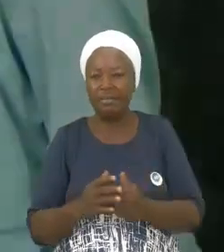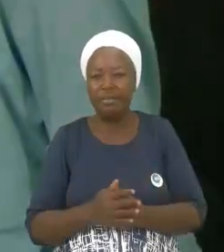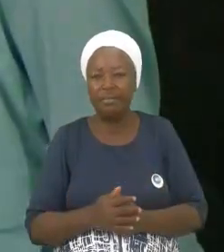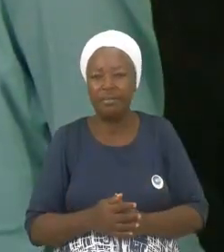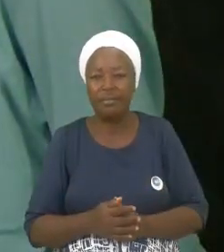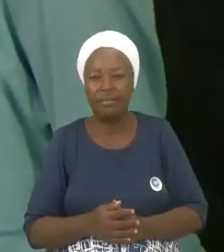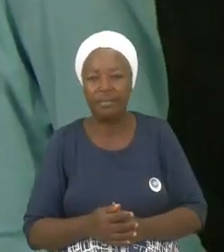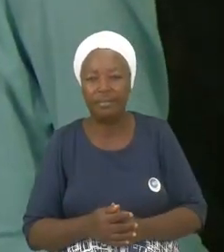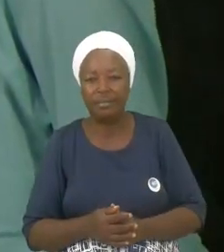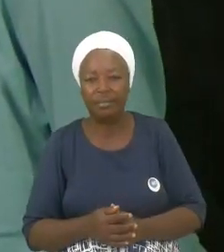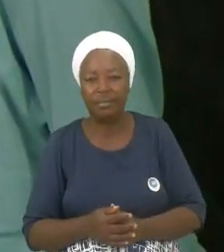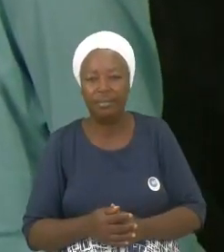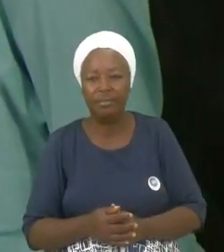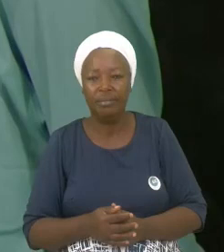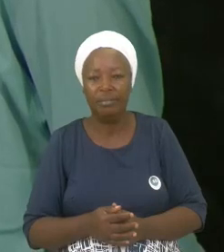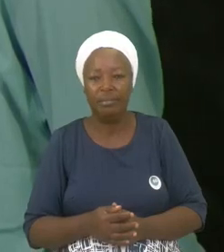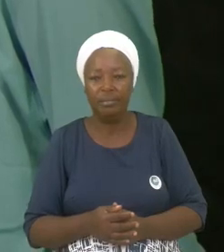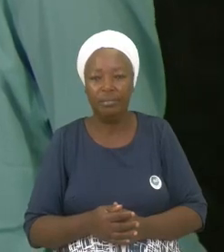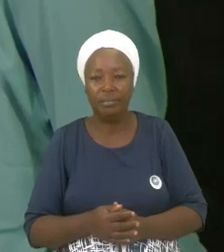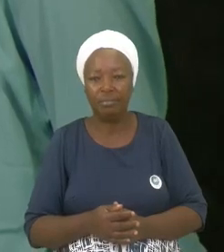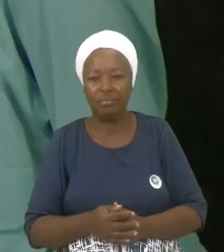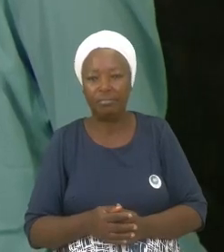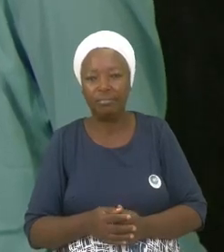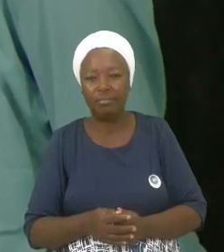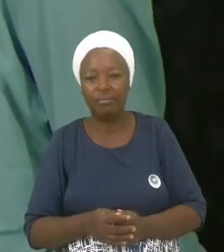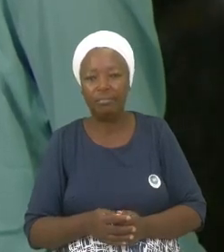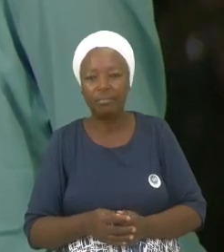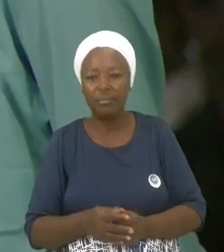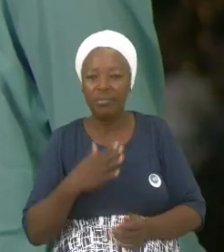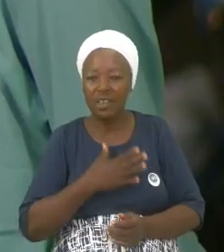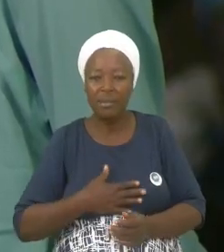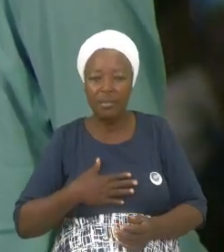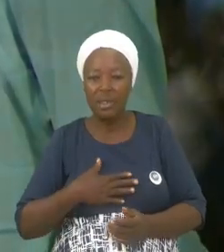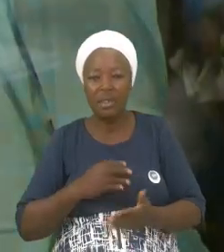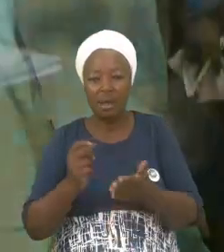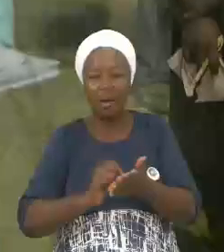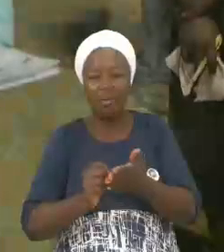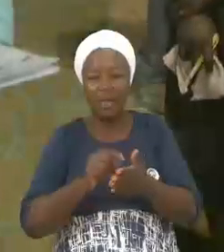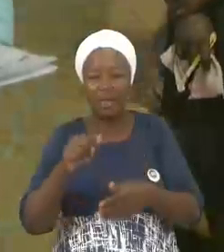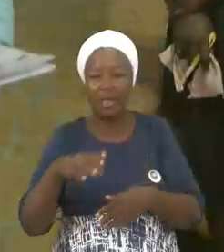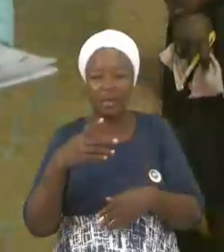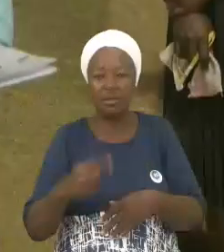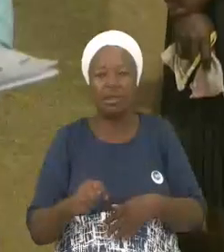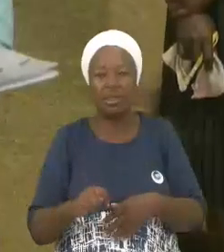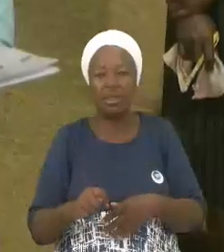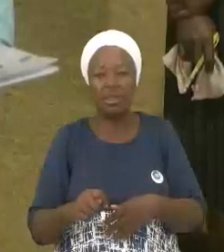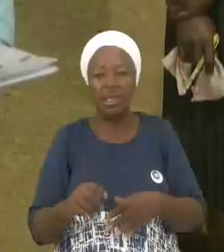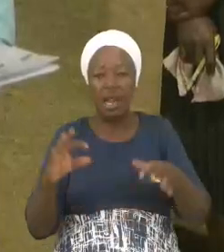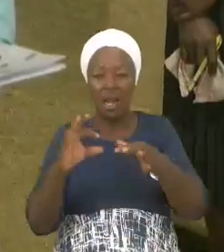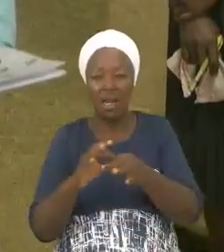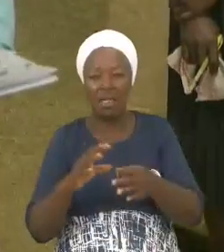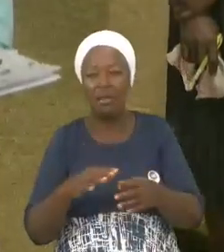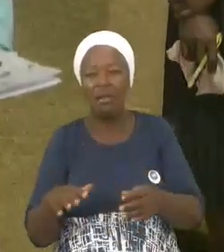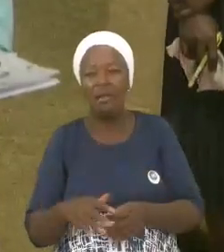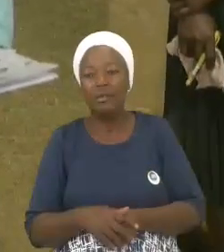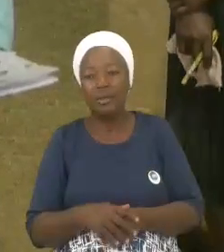below. Copy the link, fill it, and send